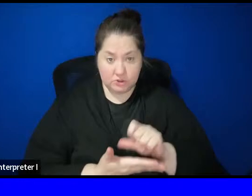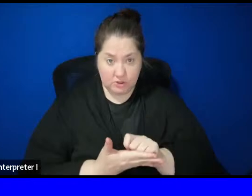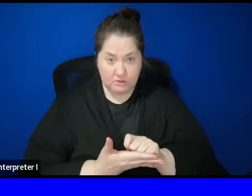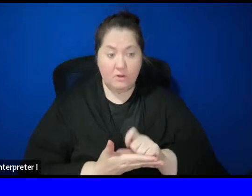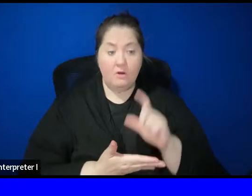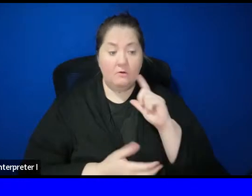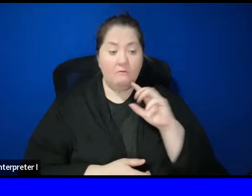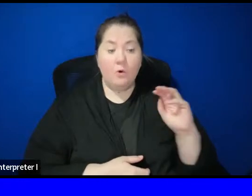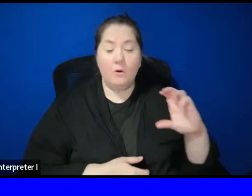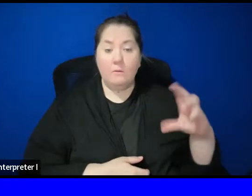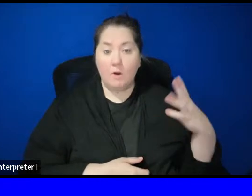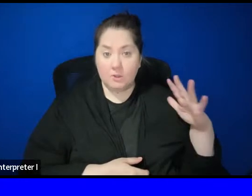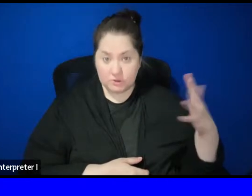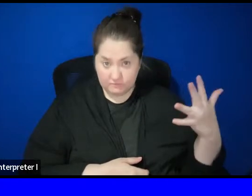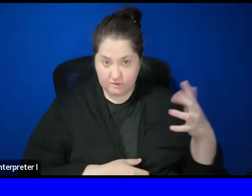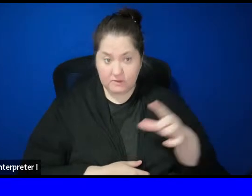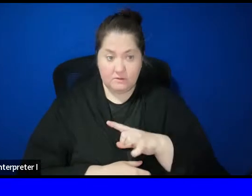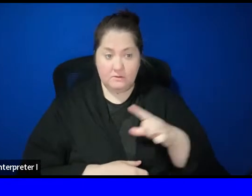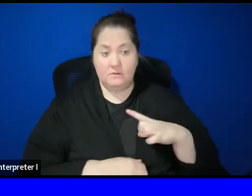the March 5th legislative meeting.